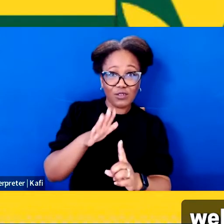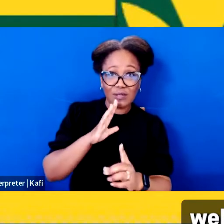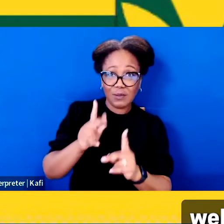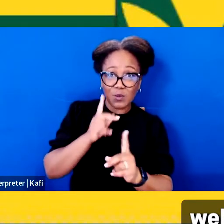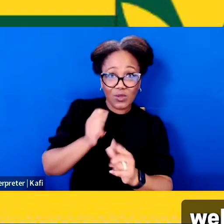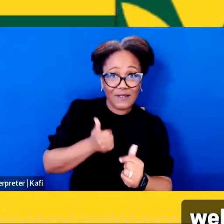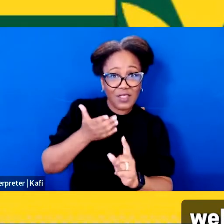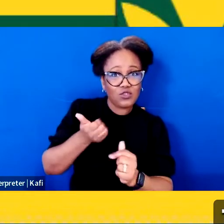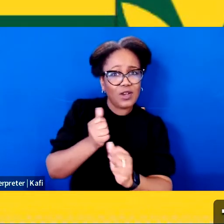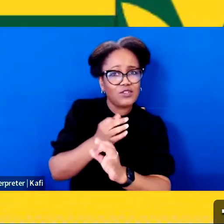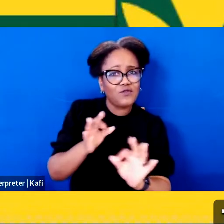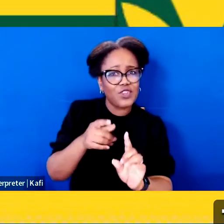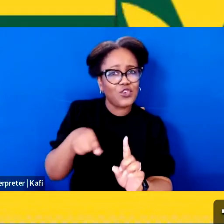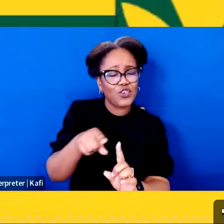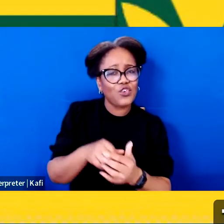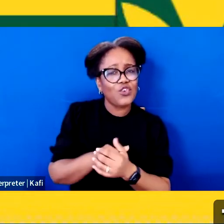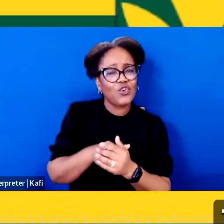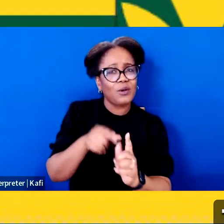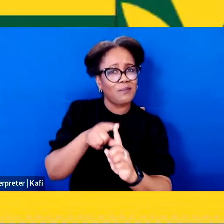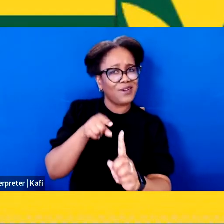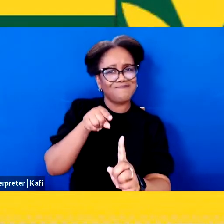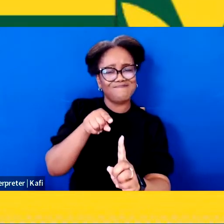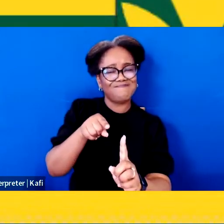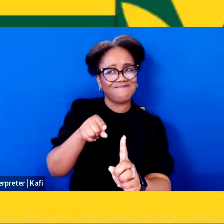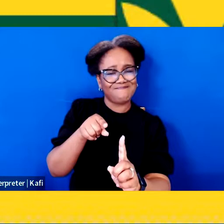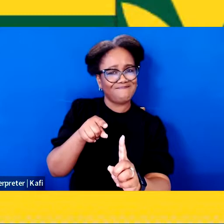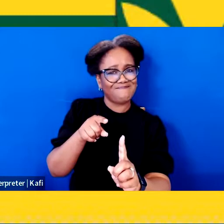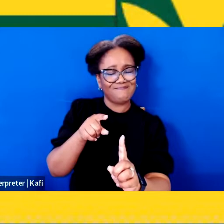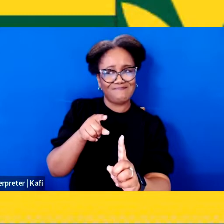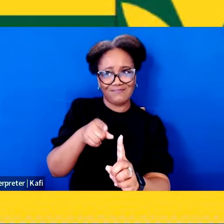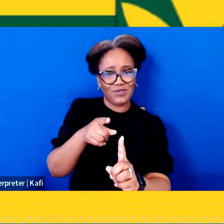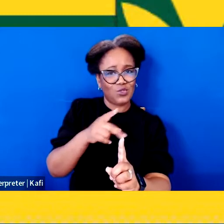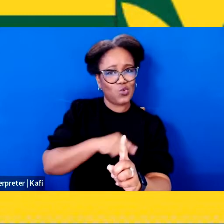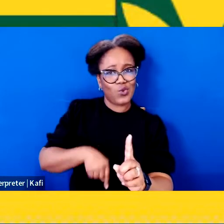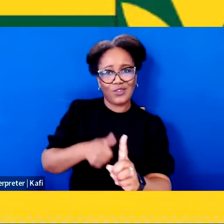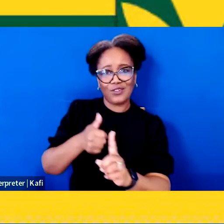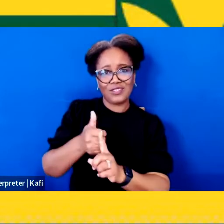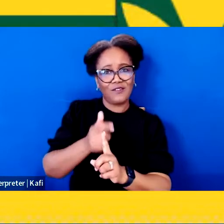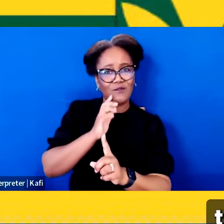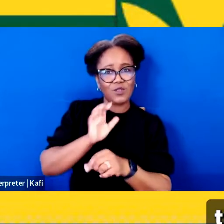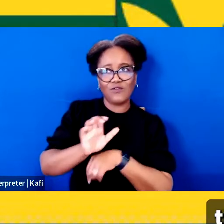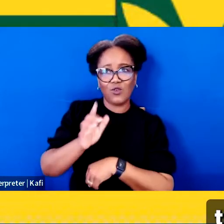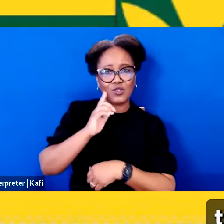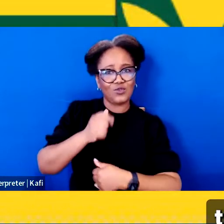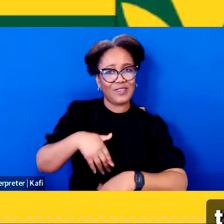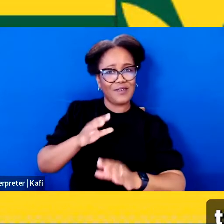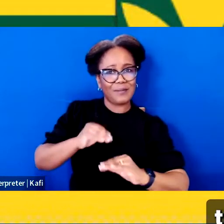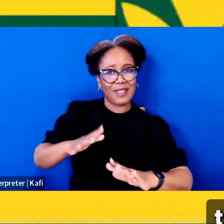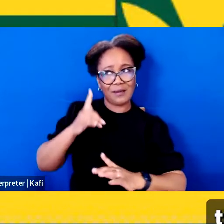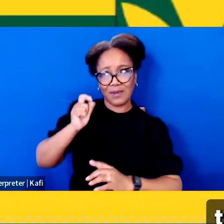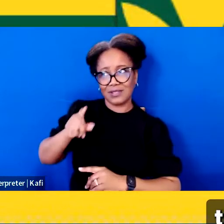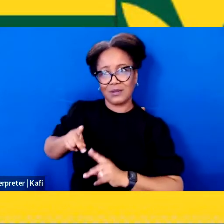death, the queen was forced to give the territory to the United States